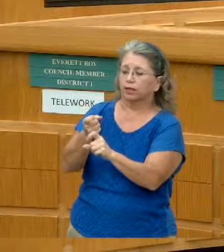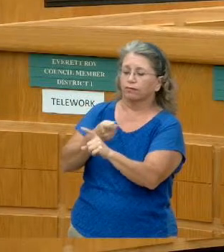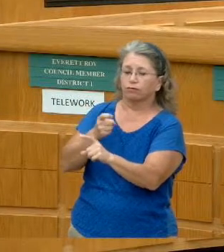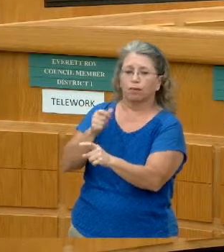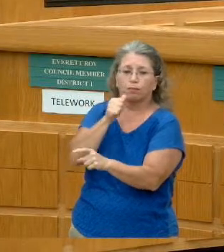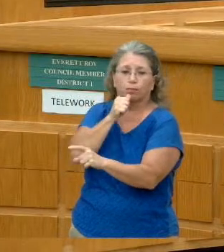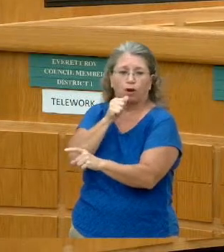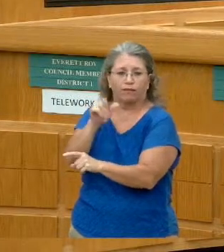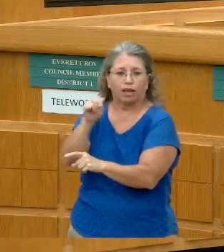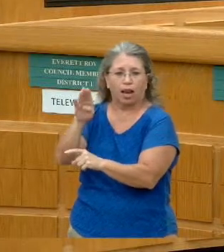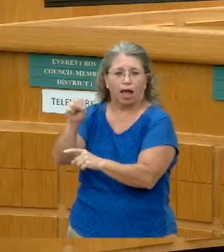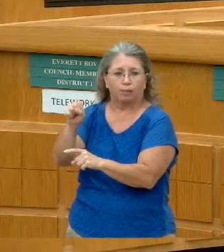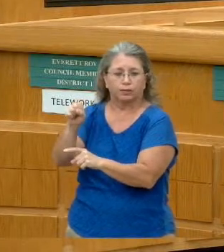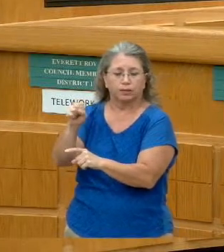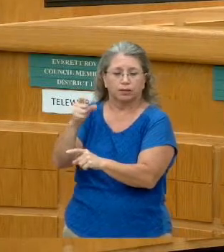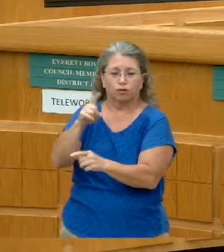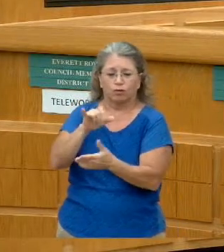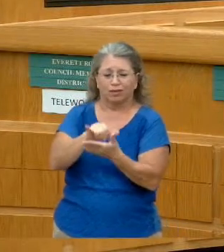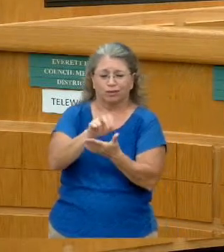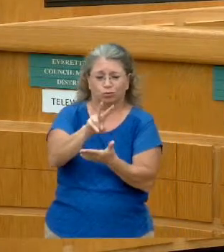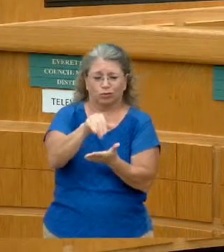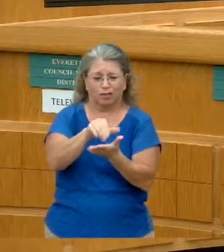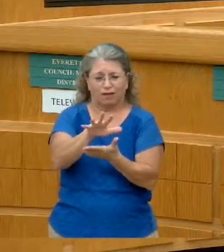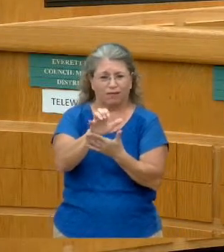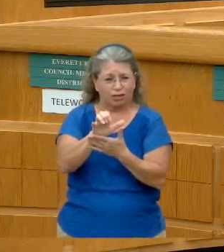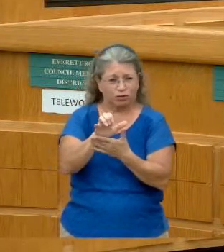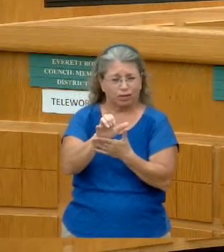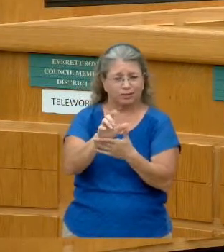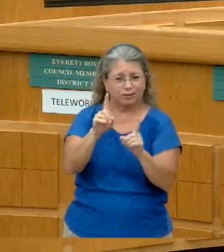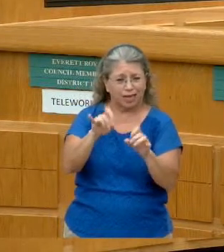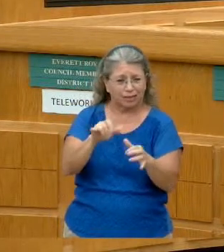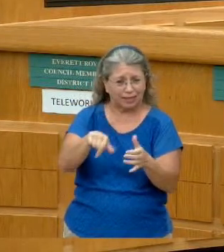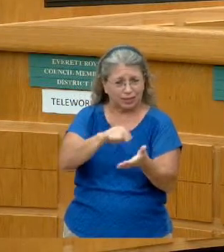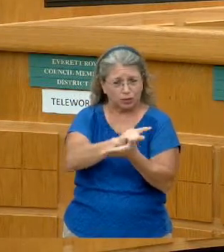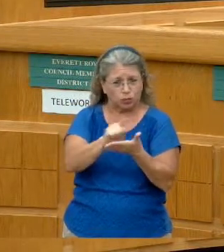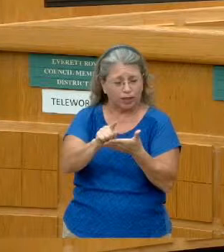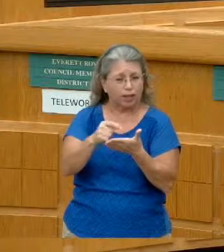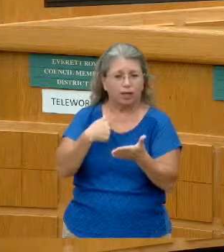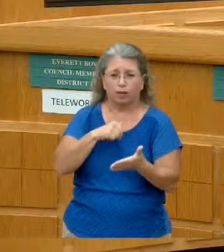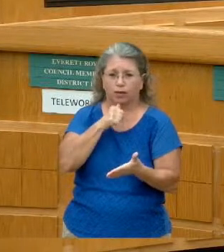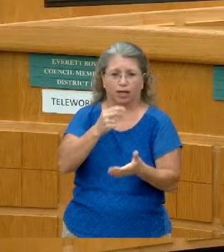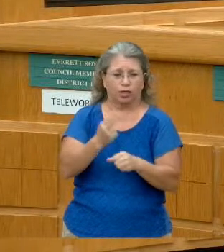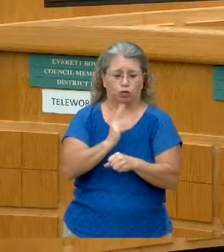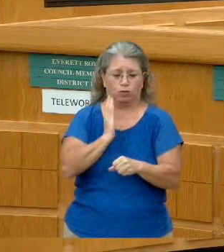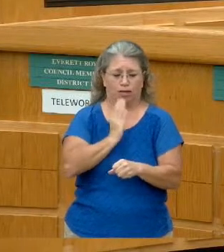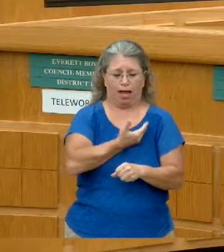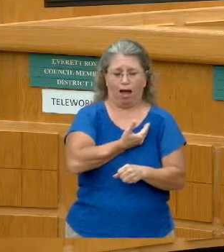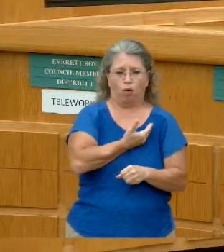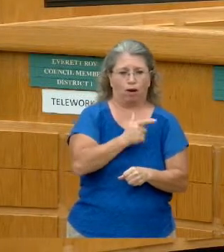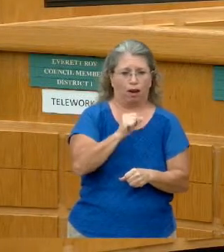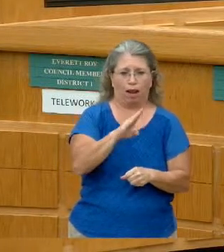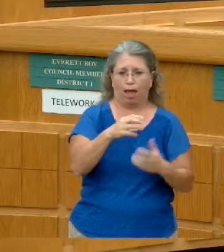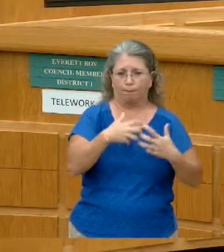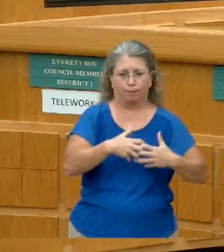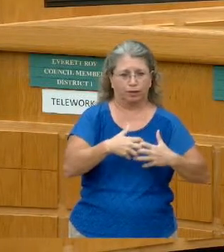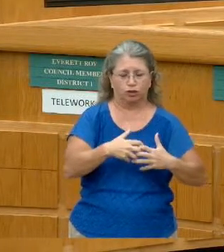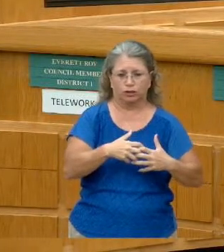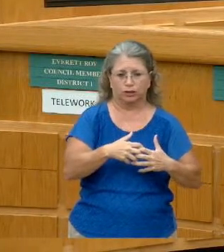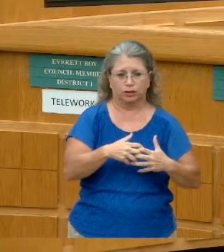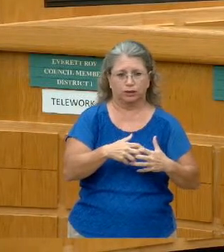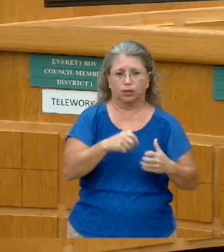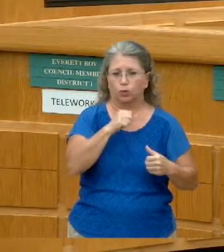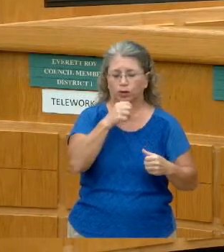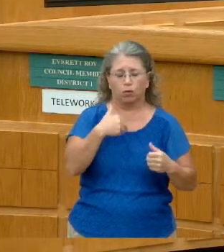these 2,500 tests, we're not going to use our own diagnostic lab machines because we do not have those testing supplies